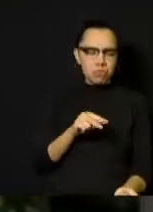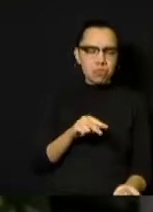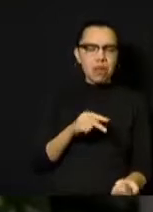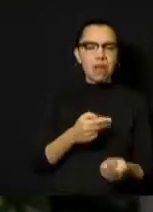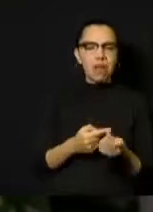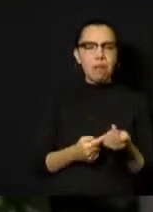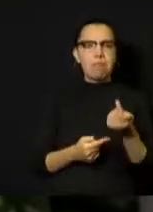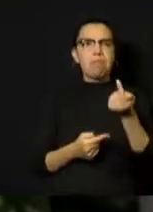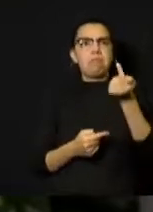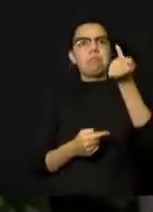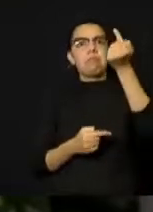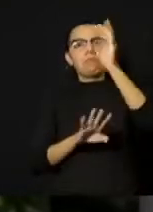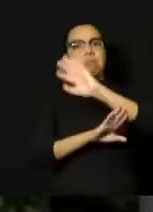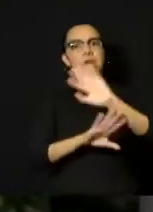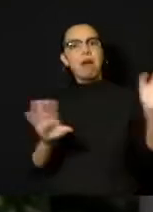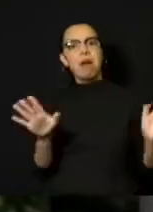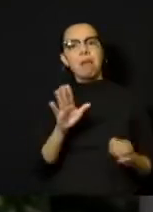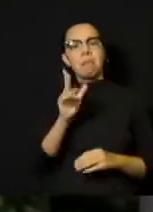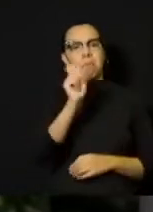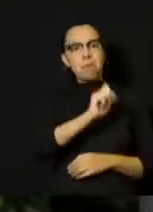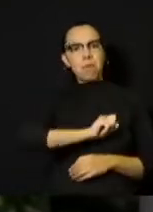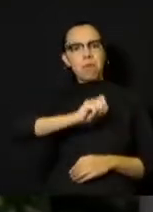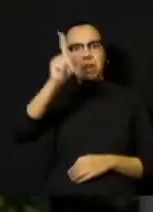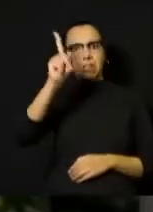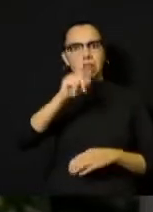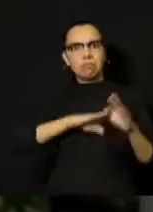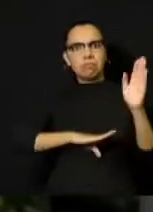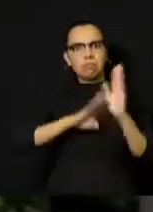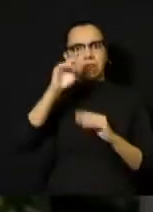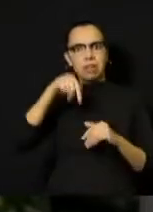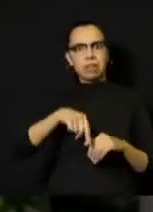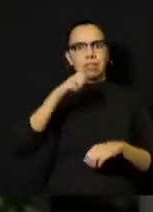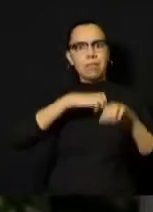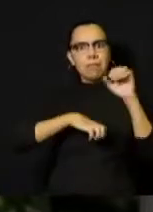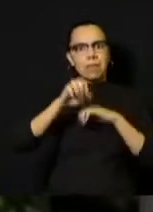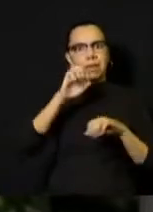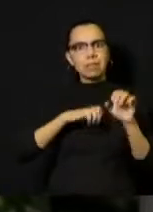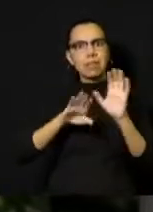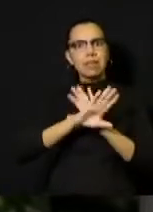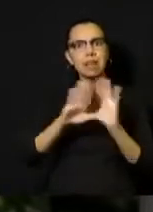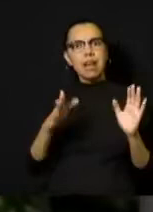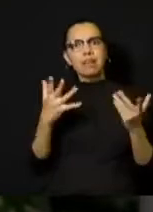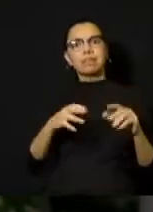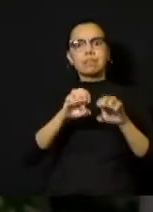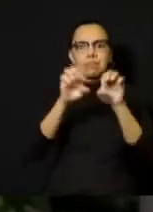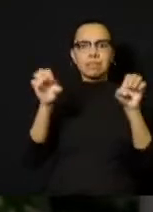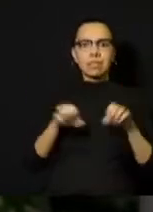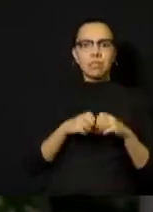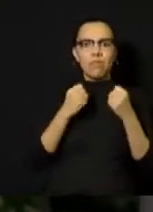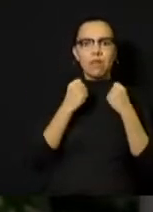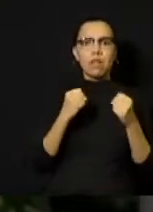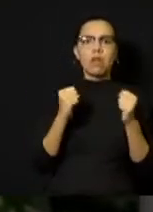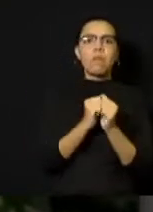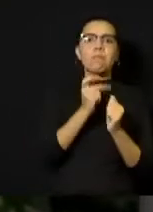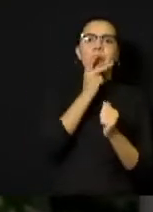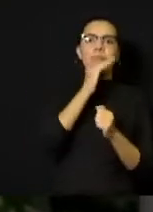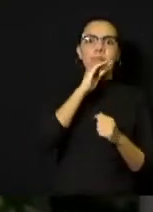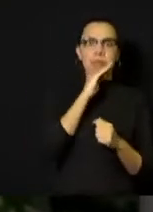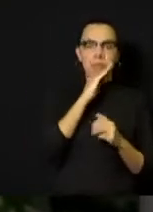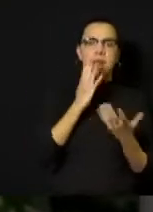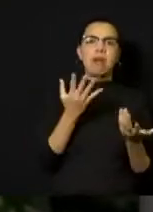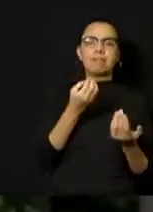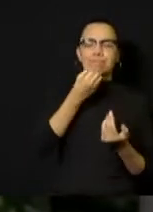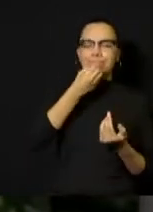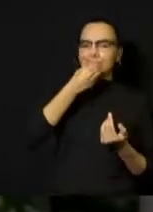and now they're all professionals, successful distributors as well, with very solid organizations, with